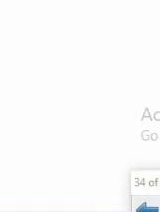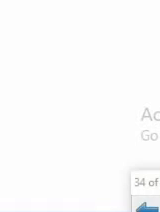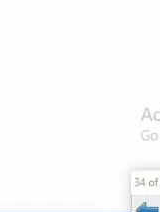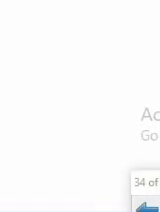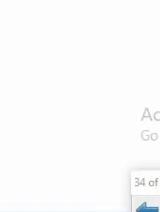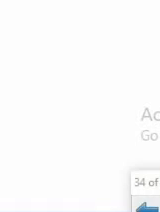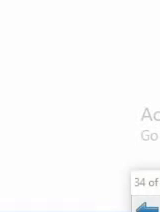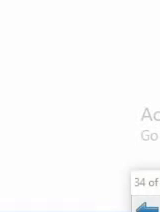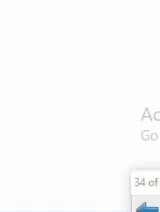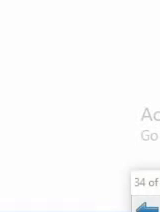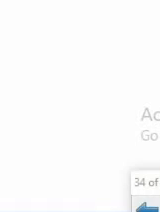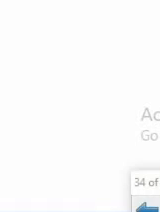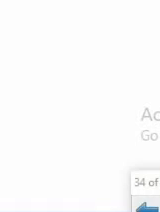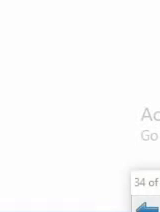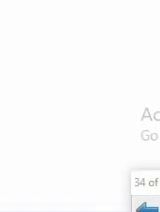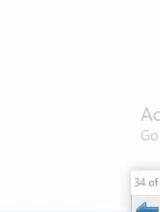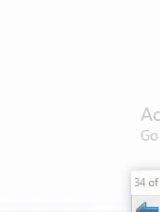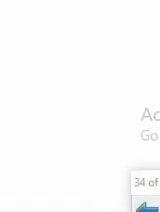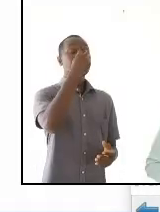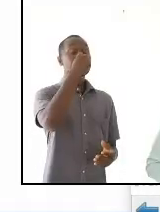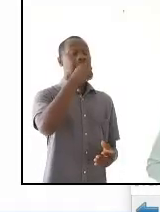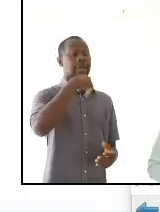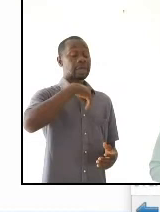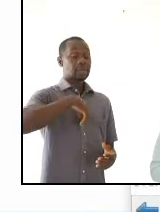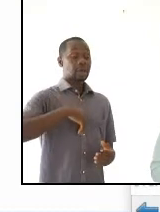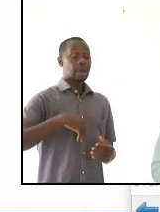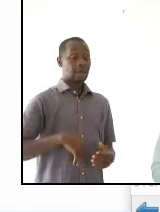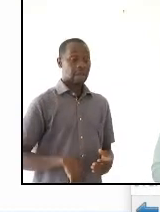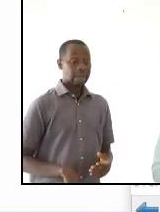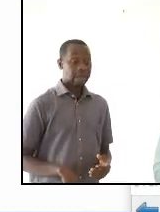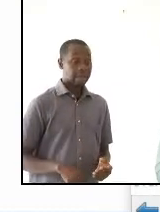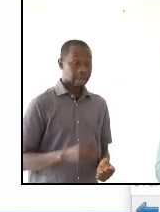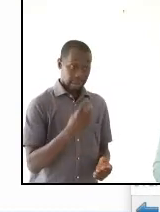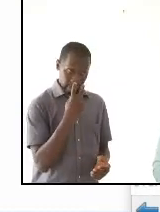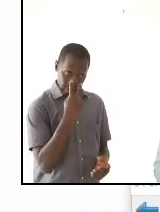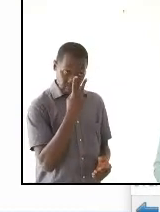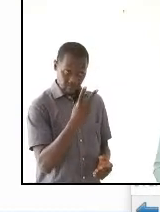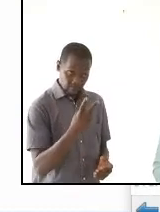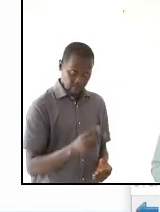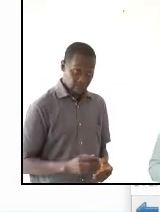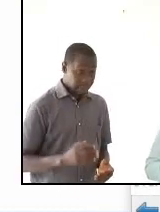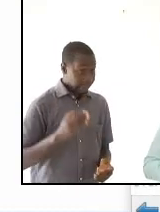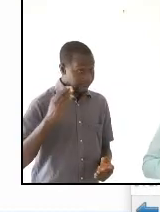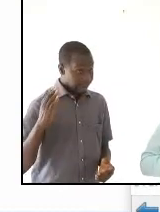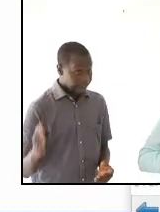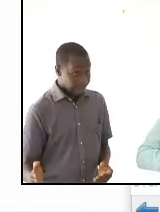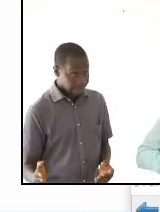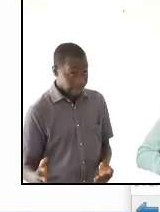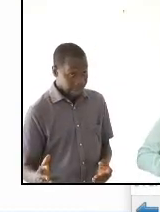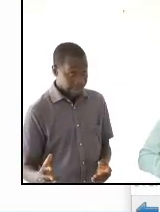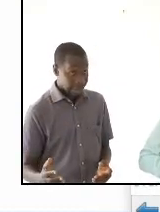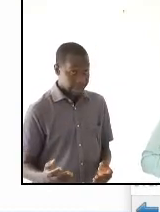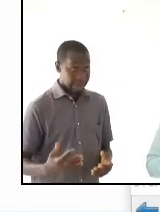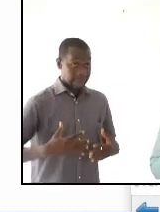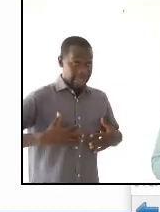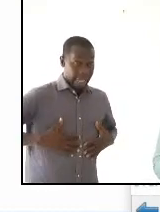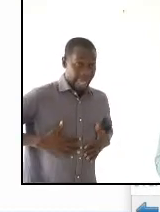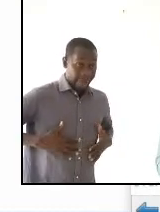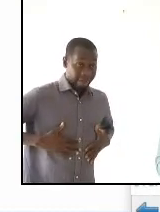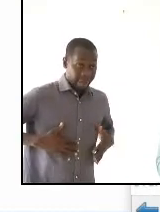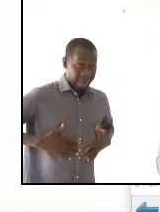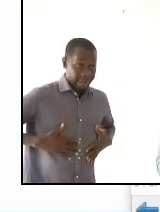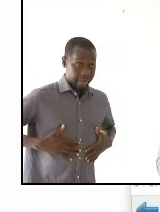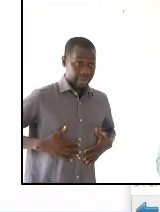it is when, for air to come into our body, we have to look at the right-hand side. The diaphragm, which